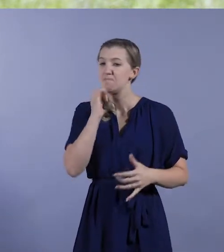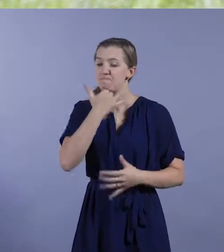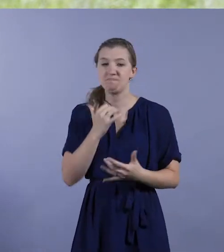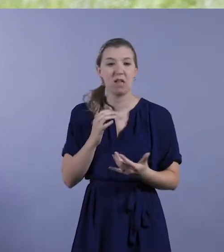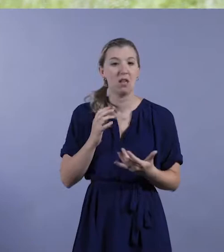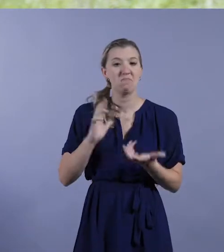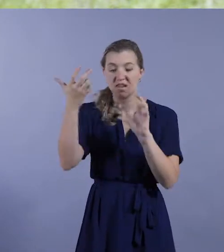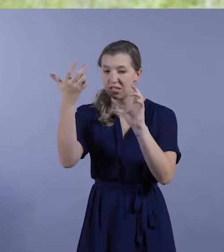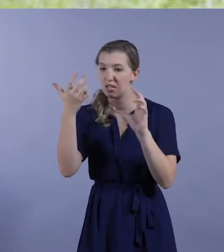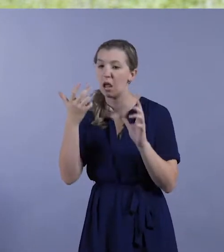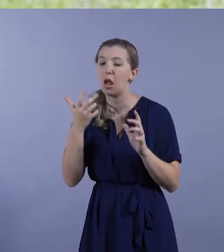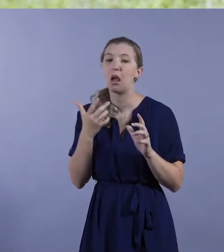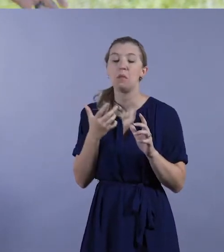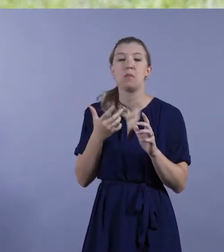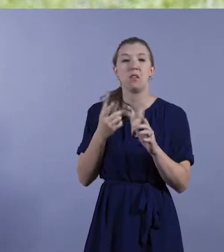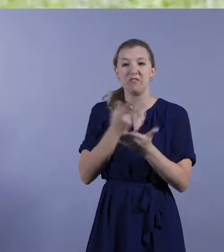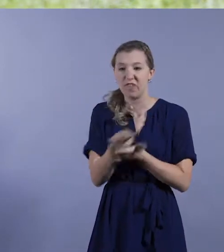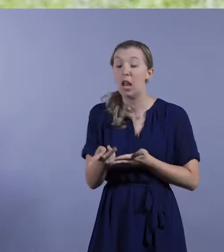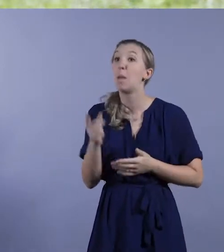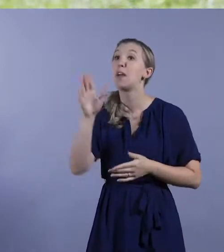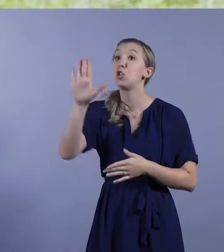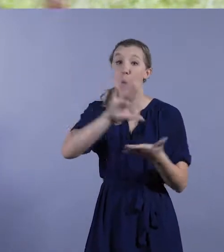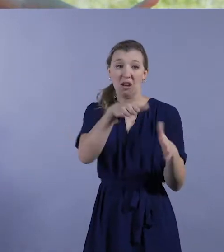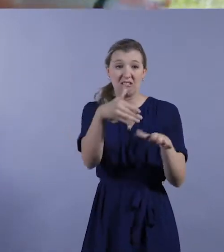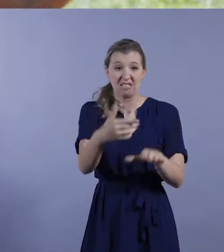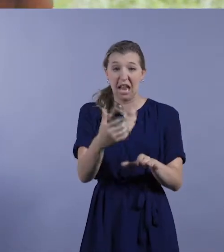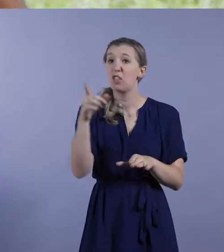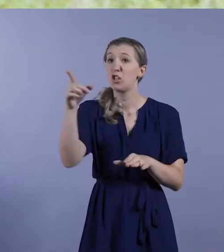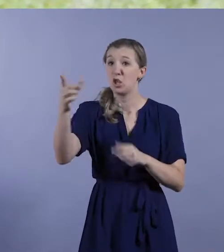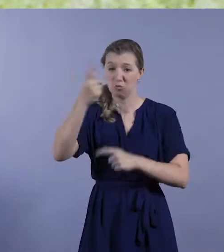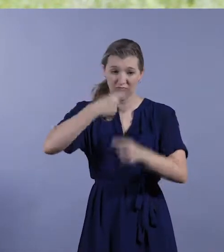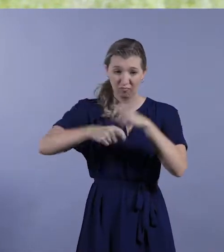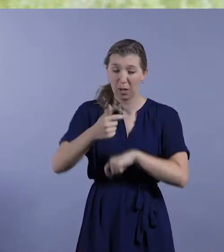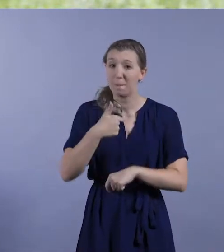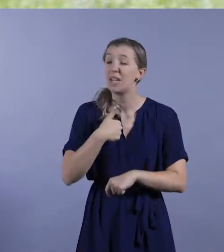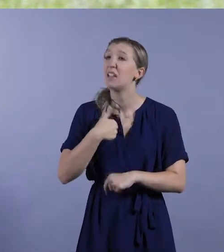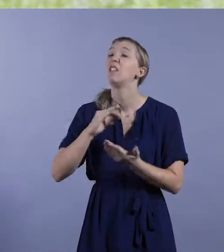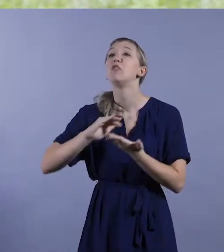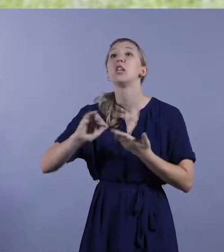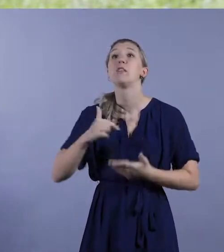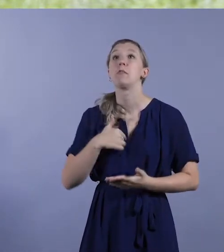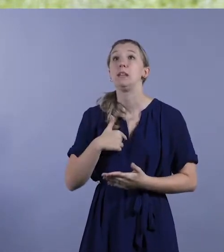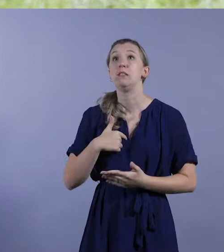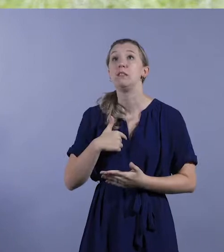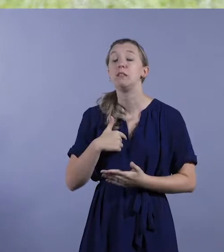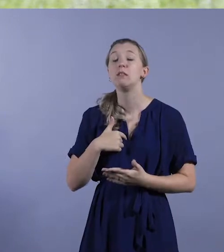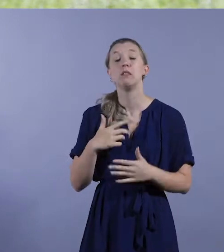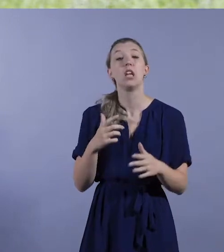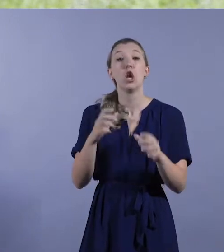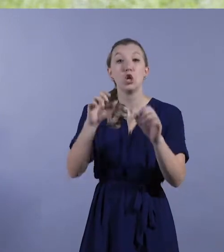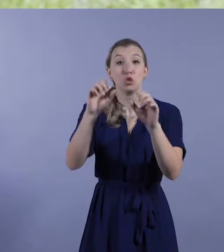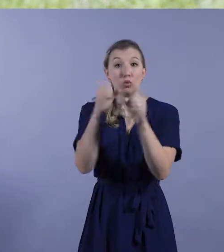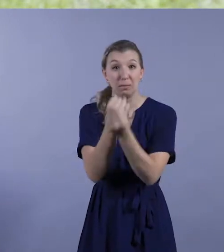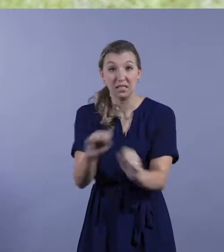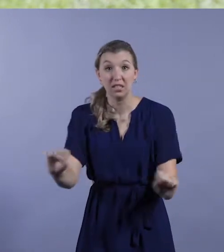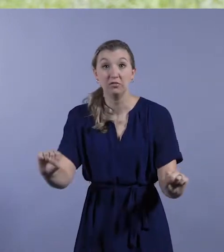know that I have fallen short, but because of your death on my behalf, forgive me. And you could be